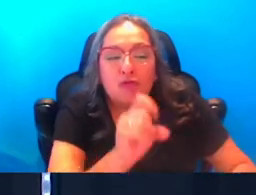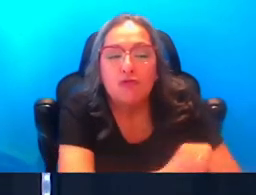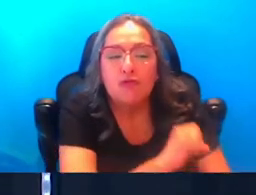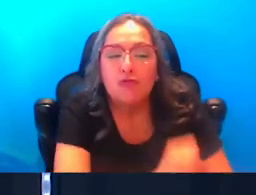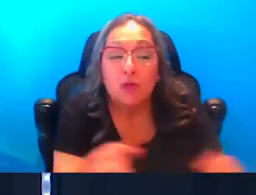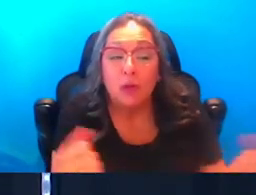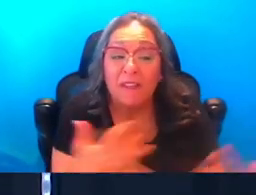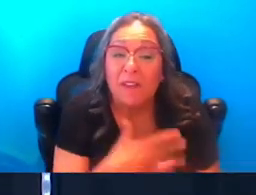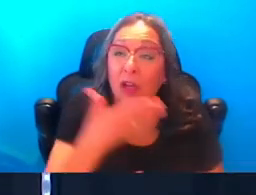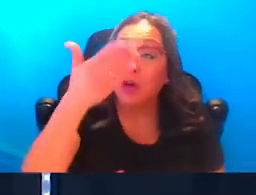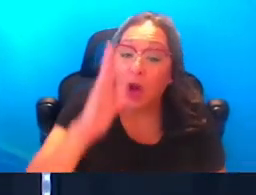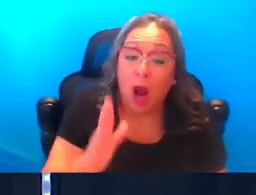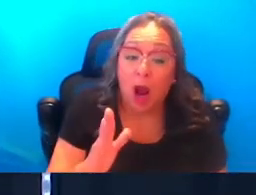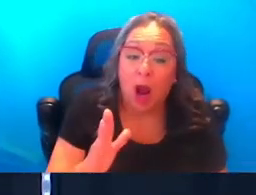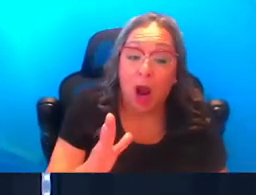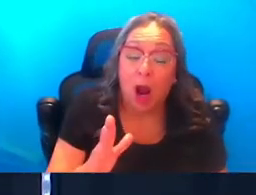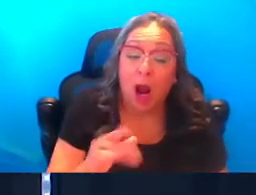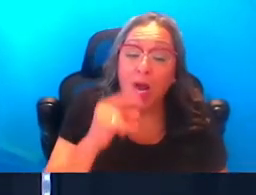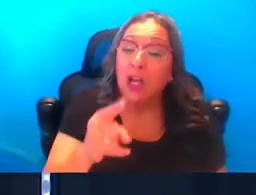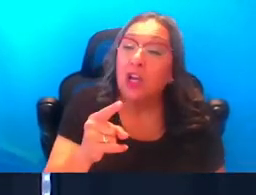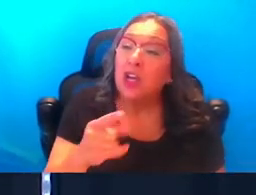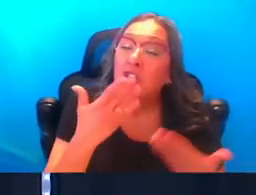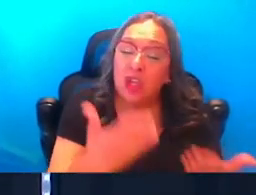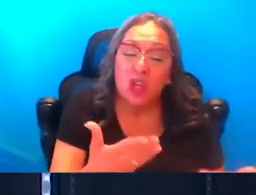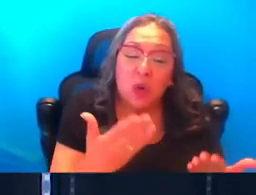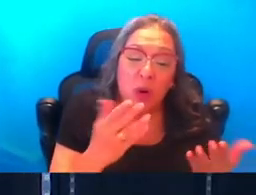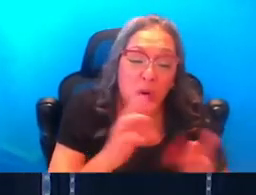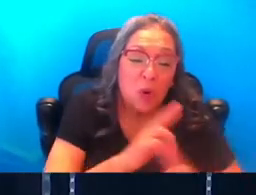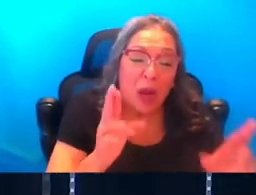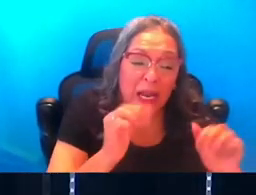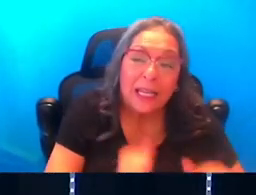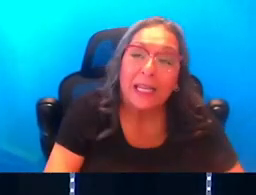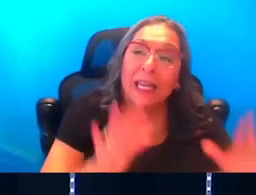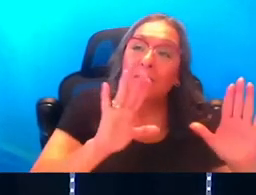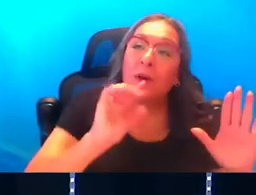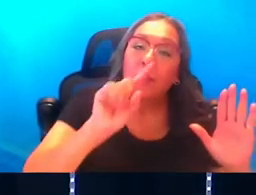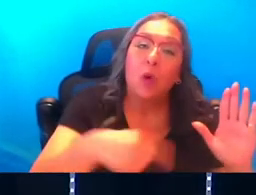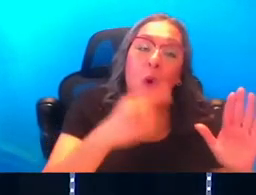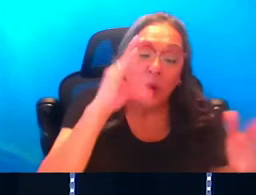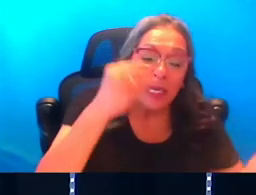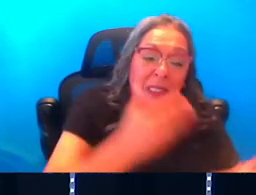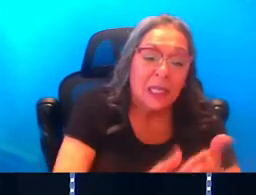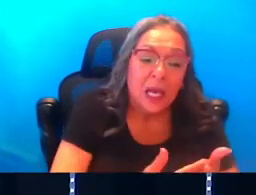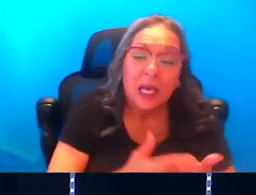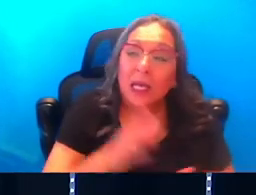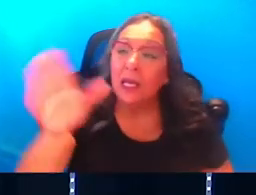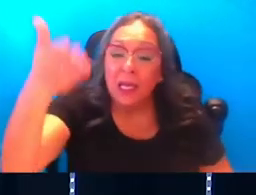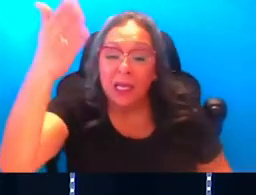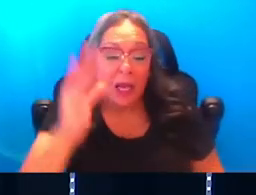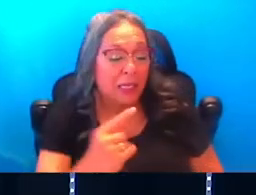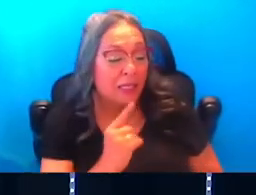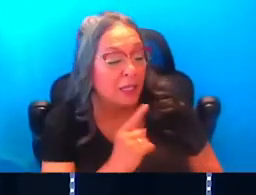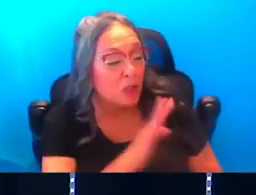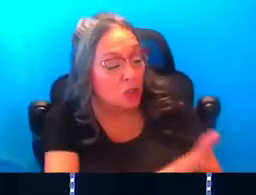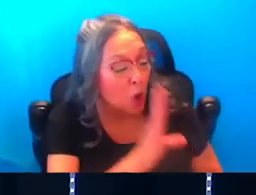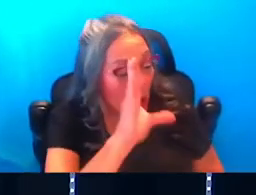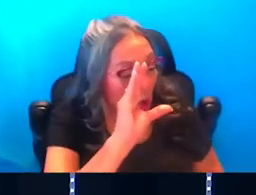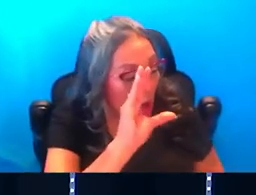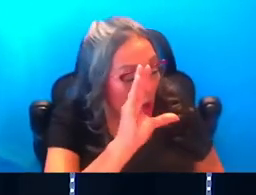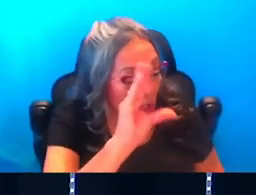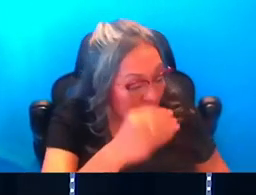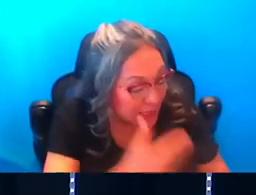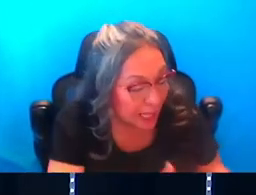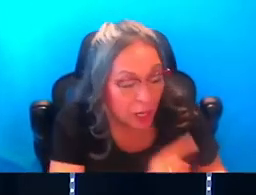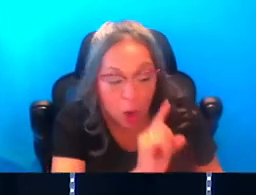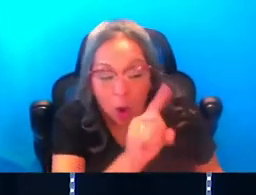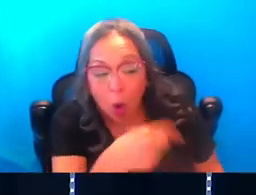not withheld from me even your son, your only son. And God says it again, your son, your only son. And